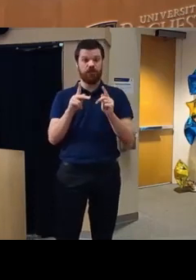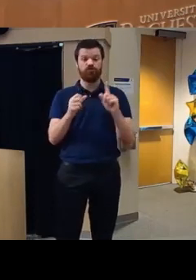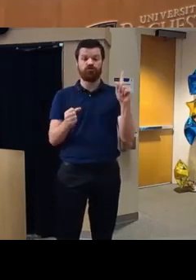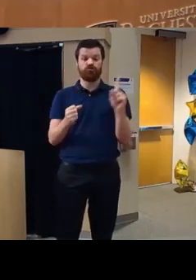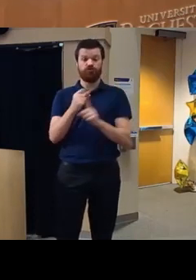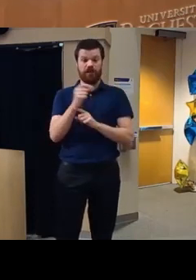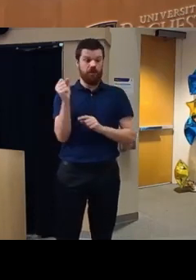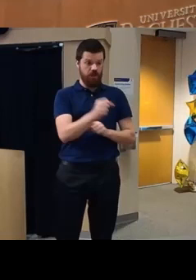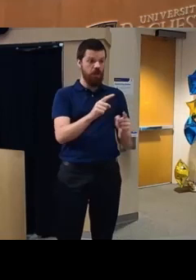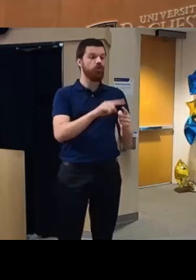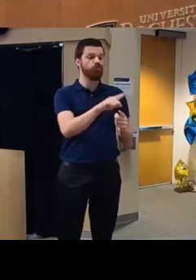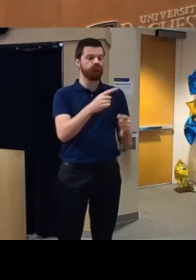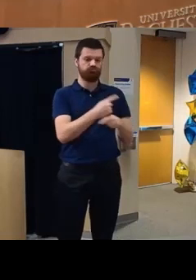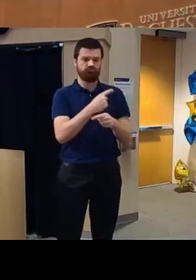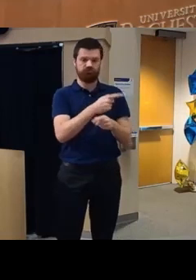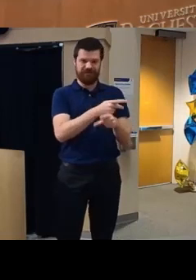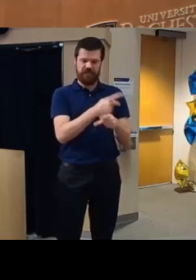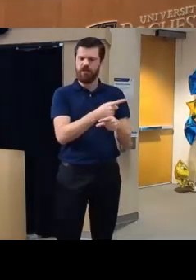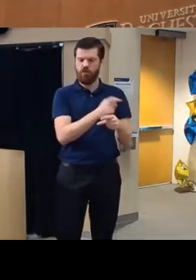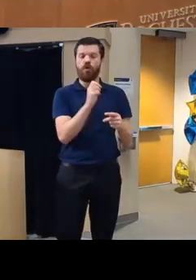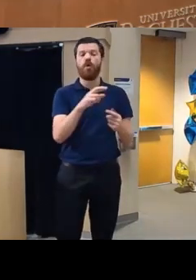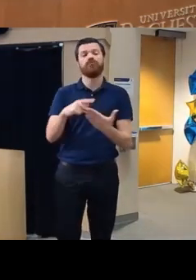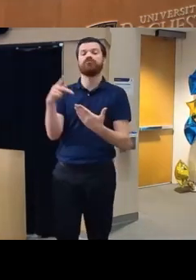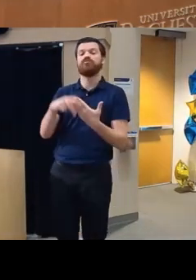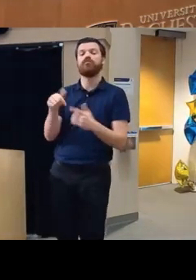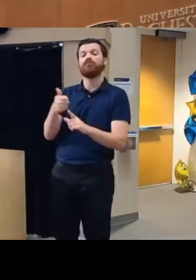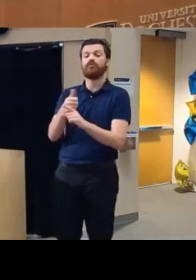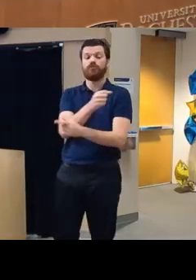care or to a program that included